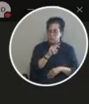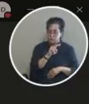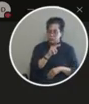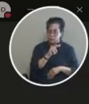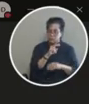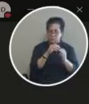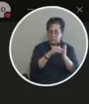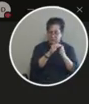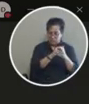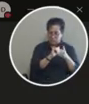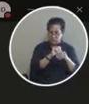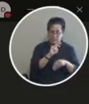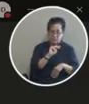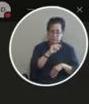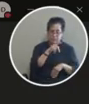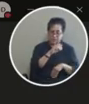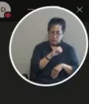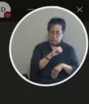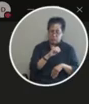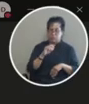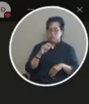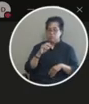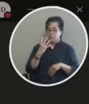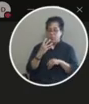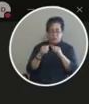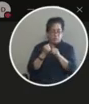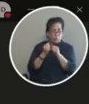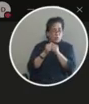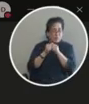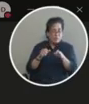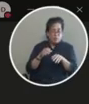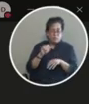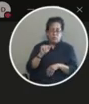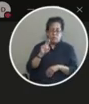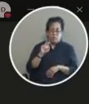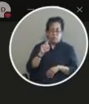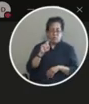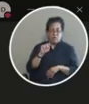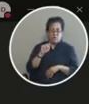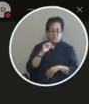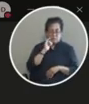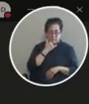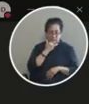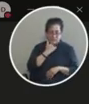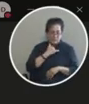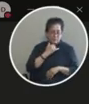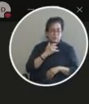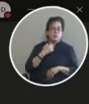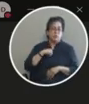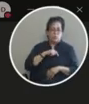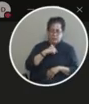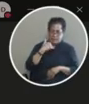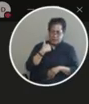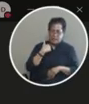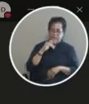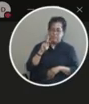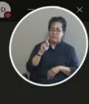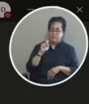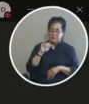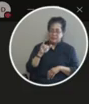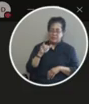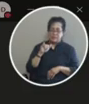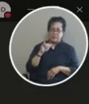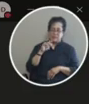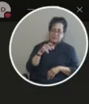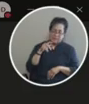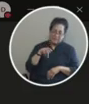recovered. The 4 consecutive years with no audit findings. So we do have metrics. We do have key performance indicators,